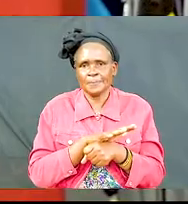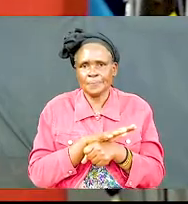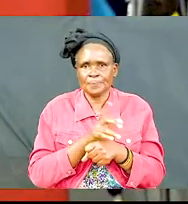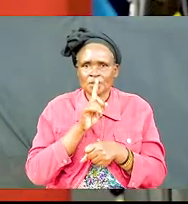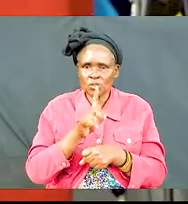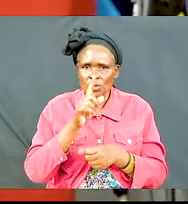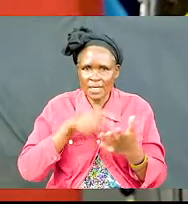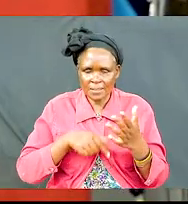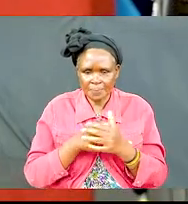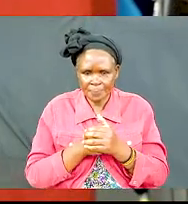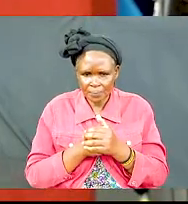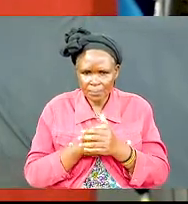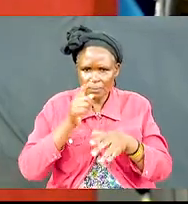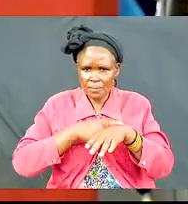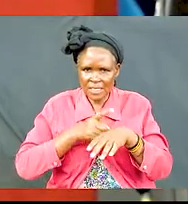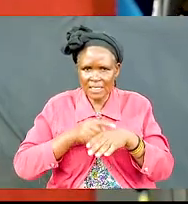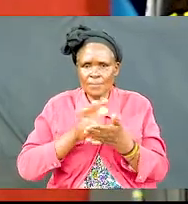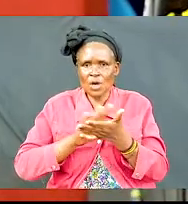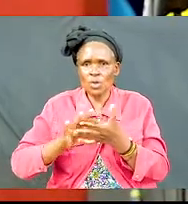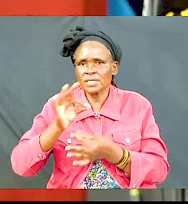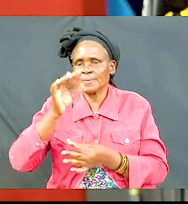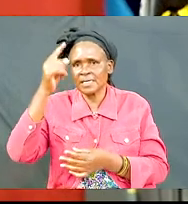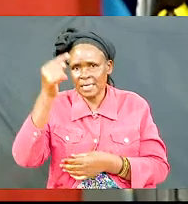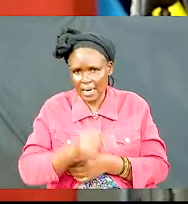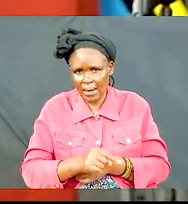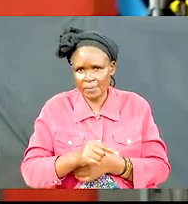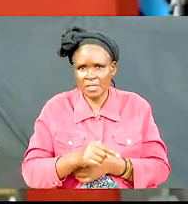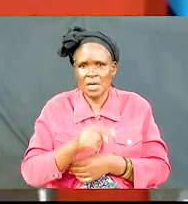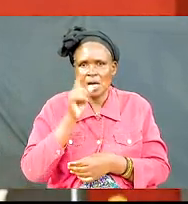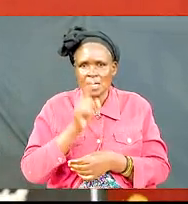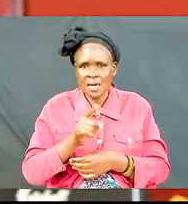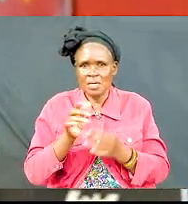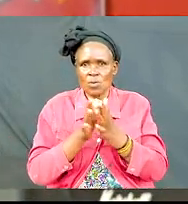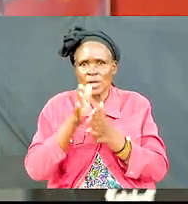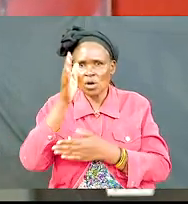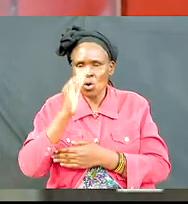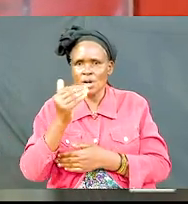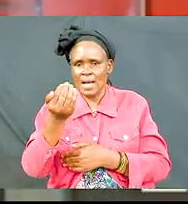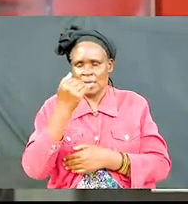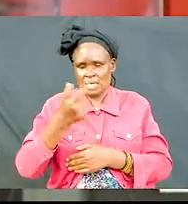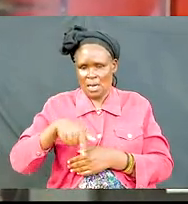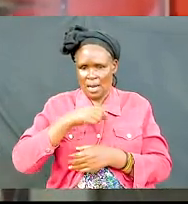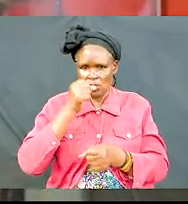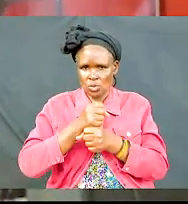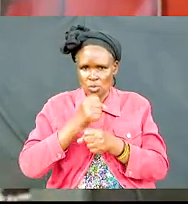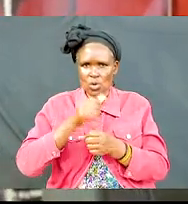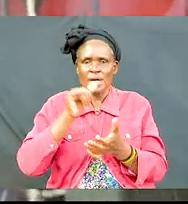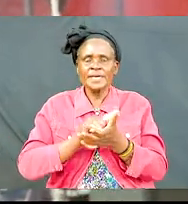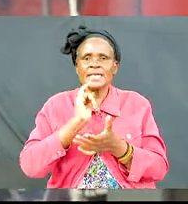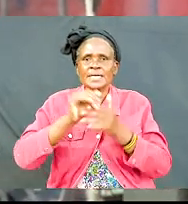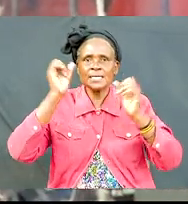So that when the Holy Spirit comes, that which God asks us to do, it is